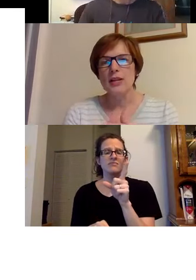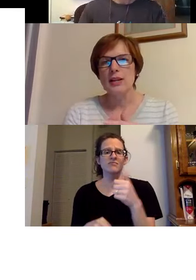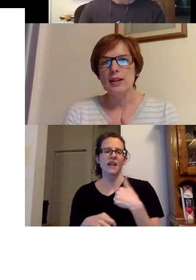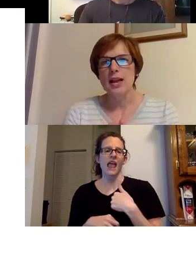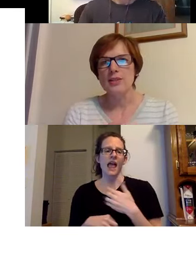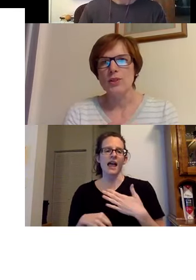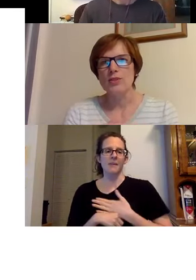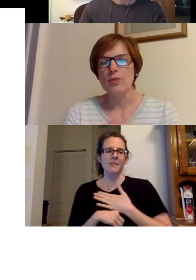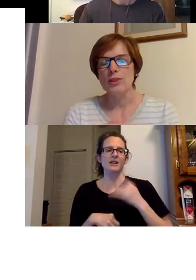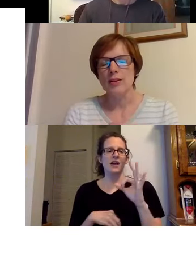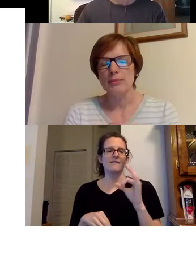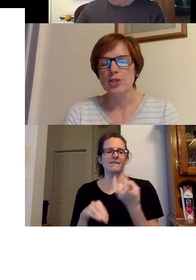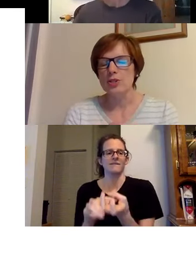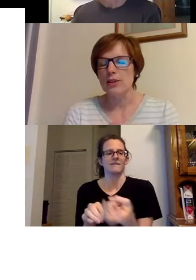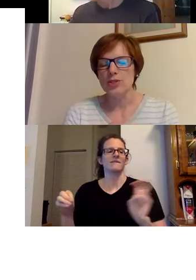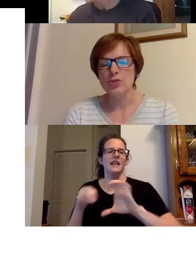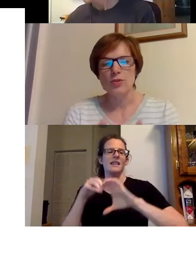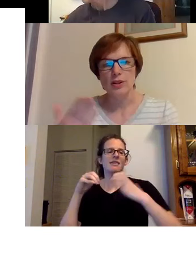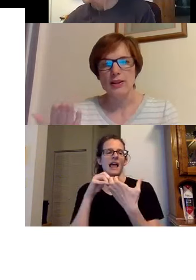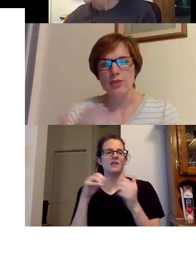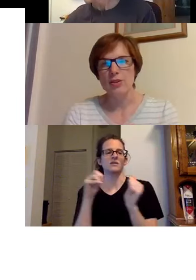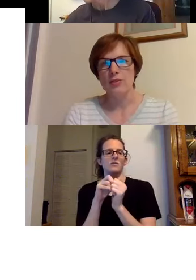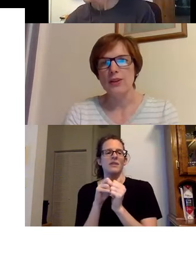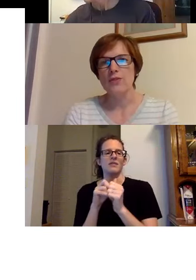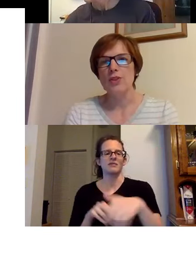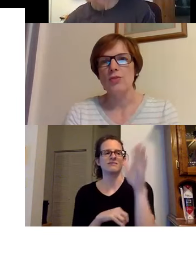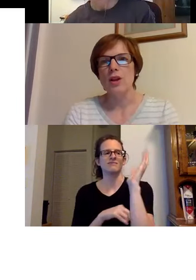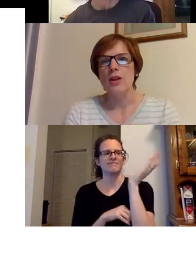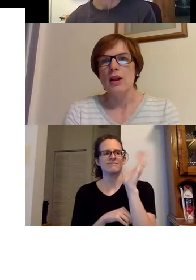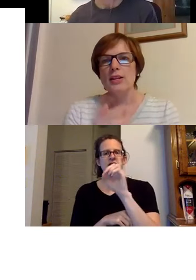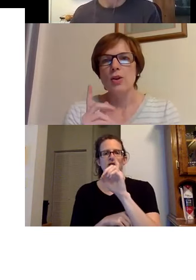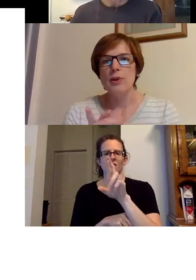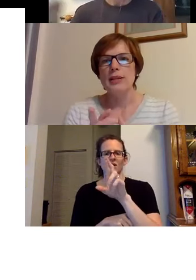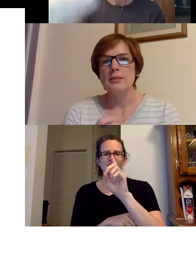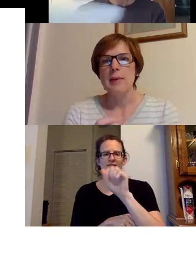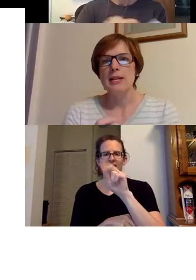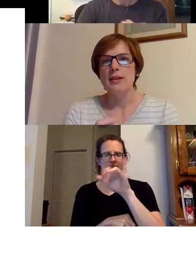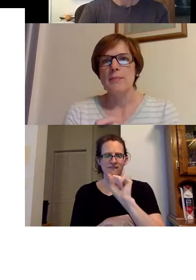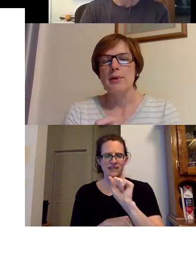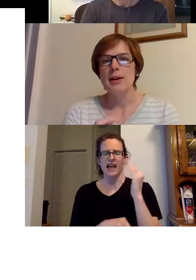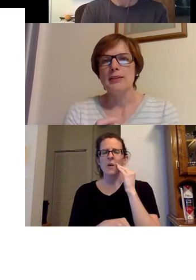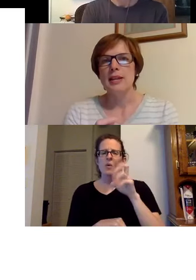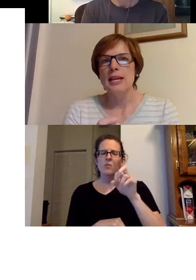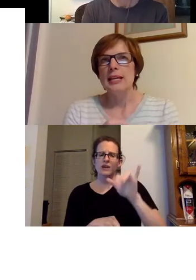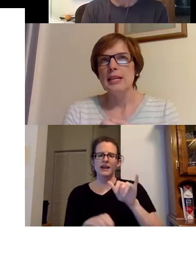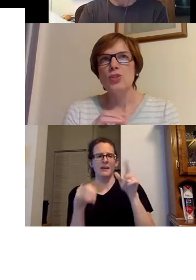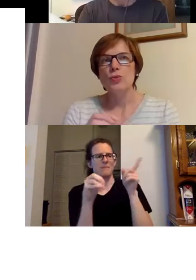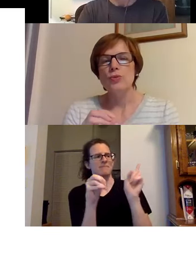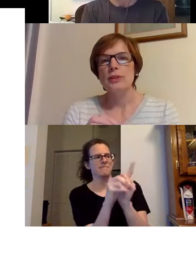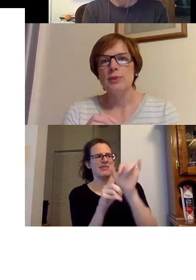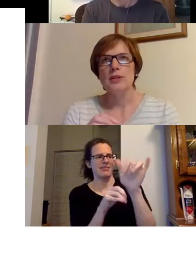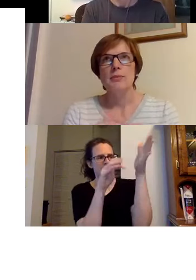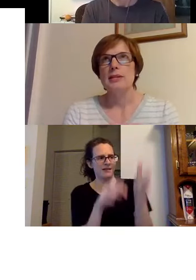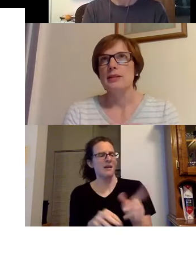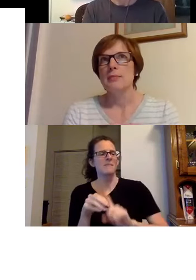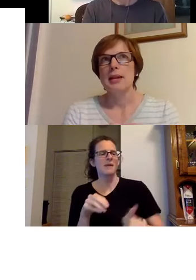pleasure of sitting in a class once with Dr. David Stewart, and I don't know if any of you, I know Brittaney's met him, but he